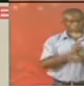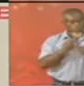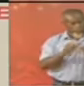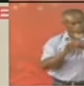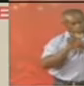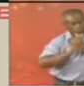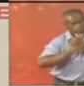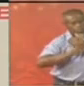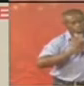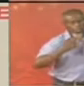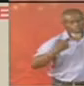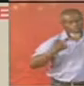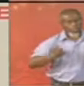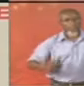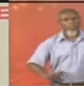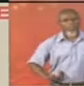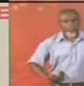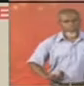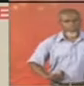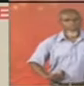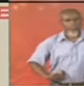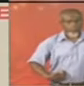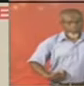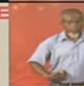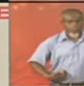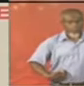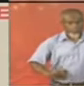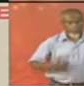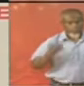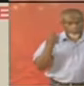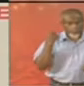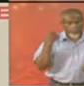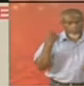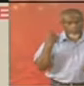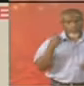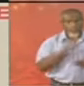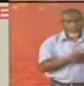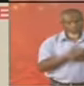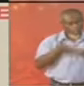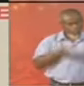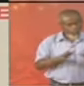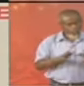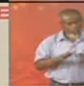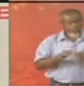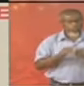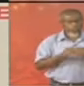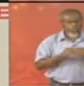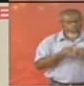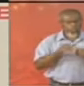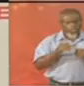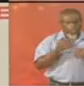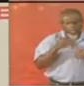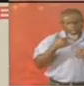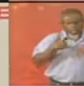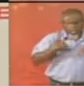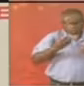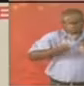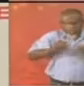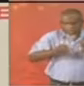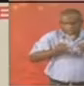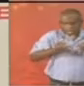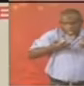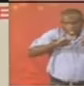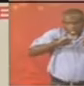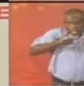immune response and the chemicals in your body that are going to allow it to mount a better response the next time it sees